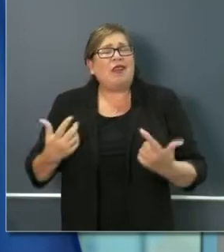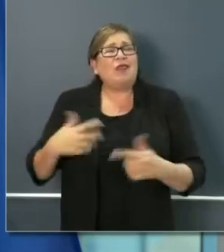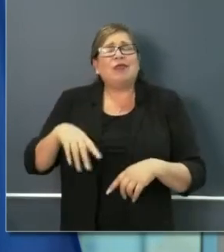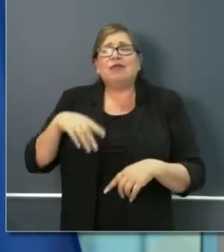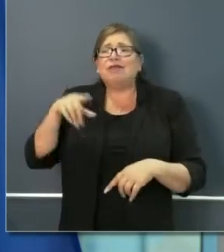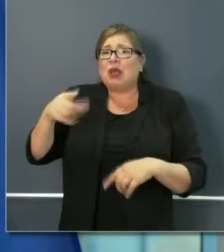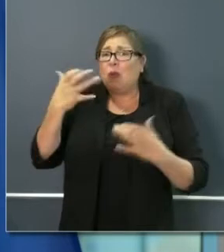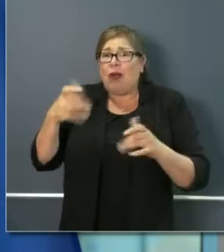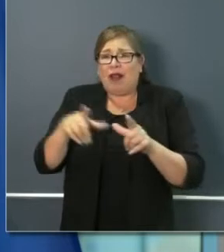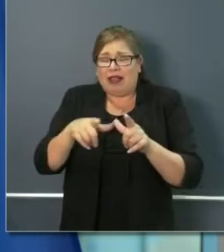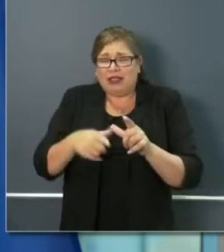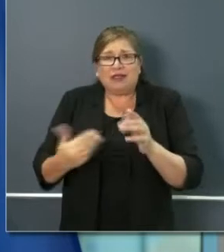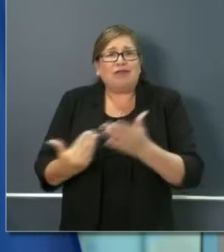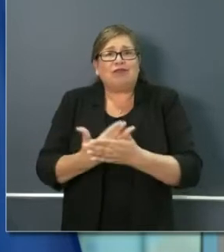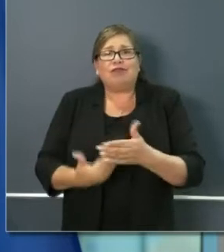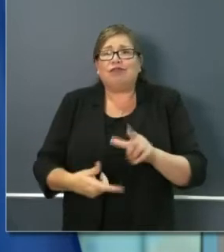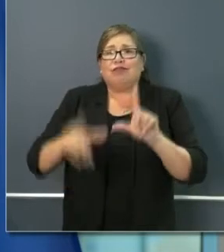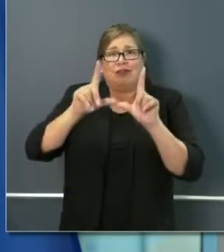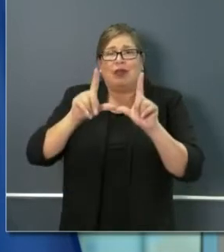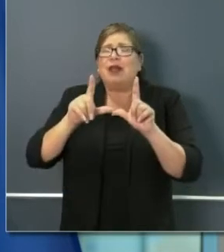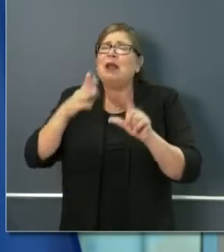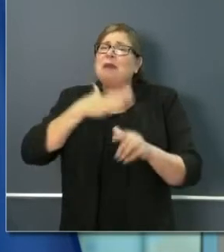license renewed, please check out the